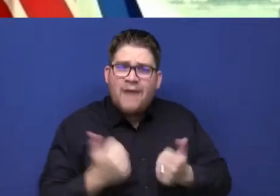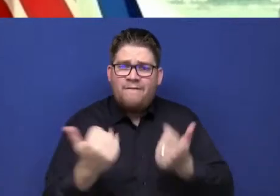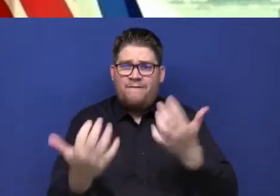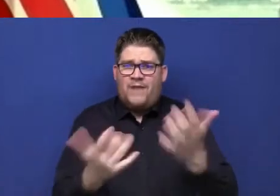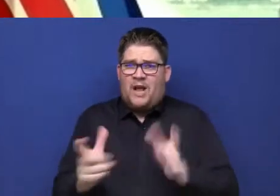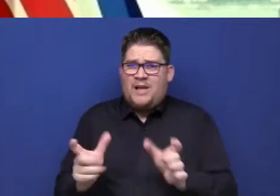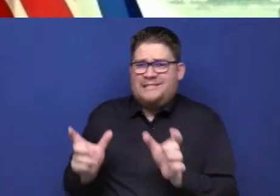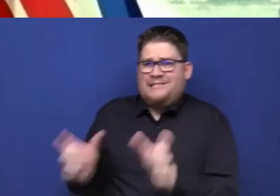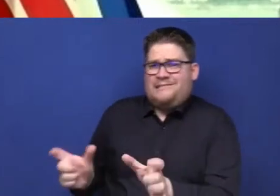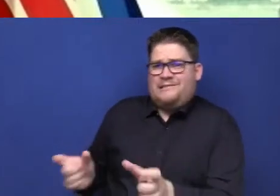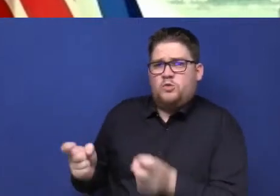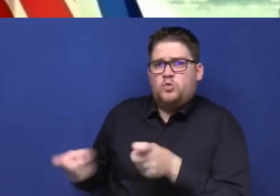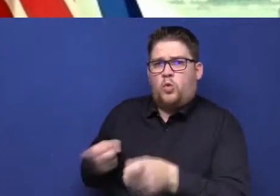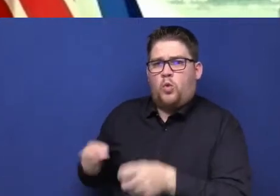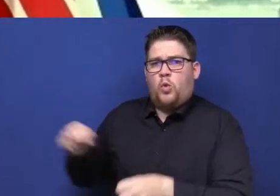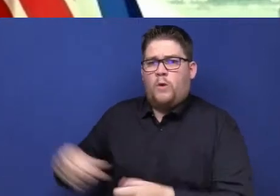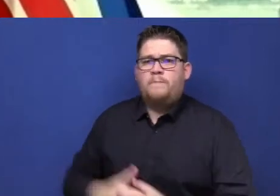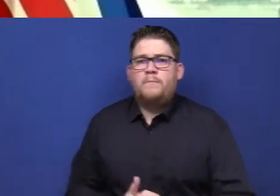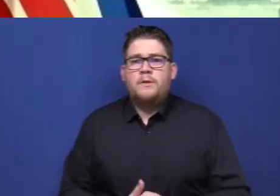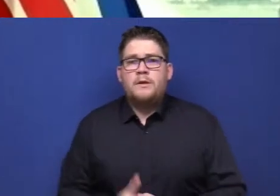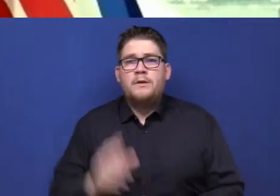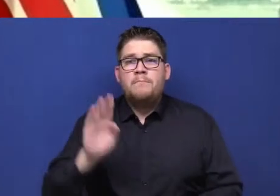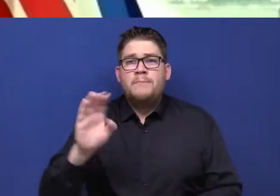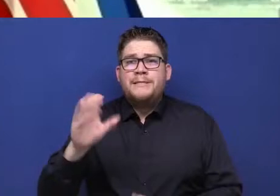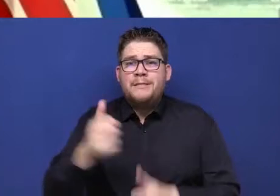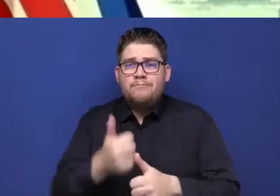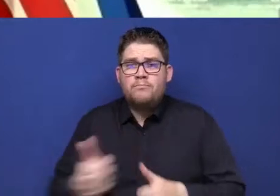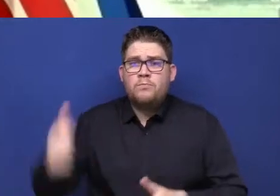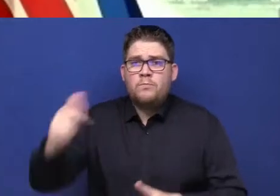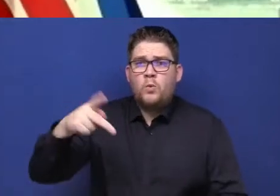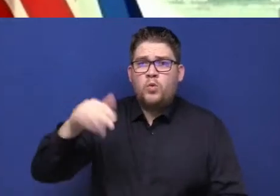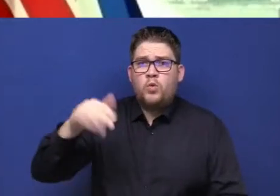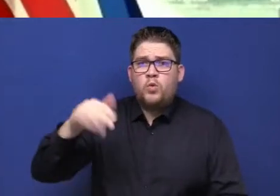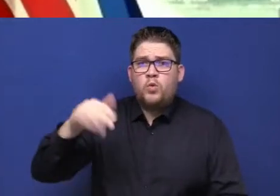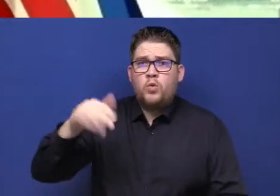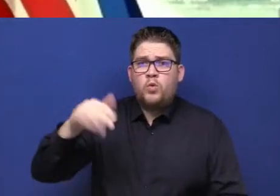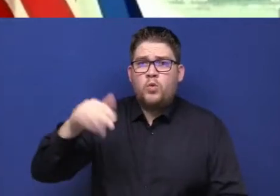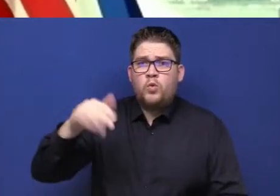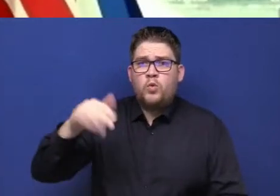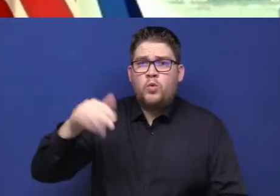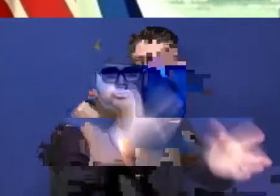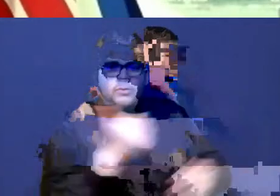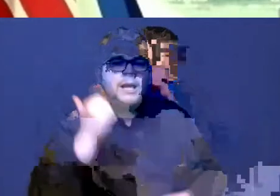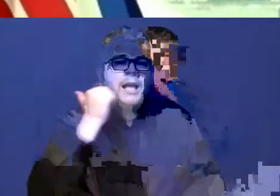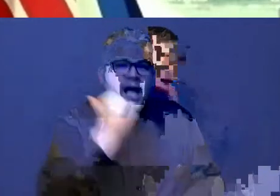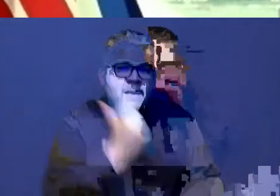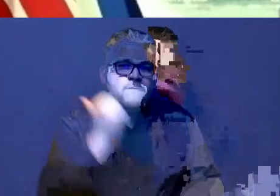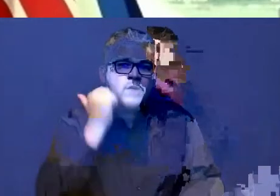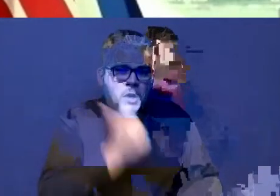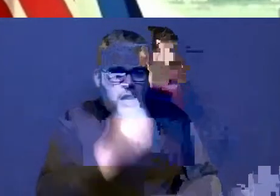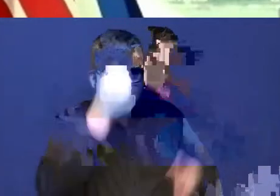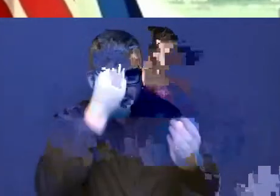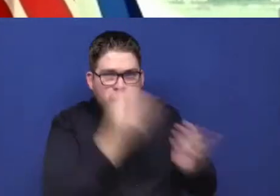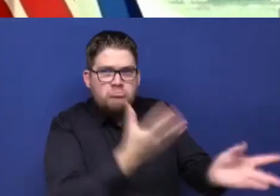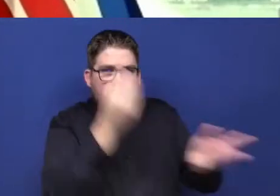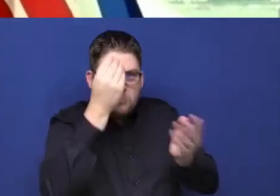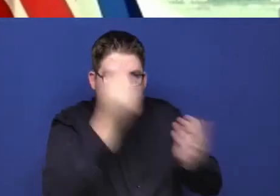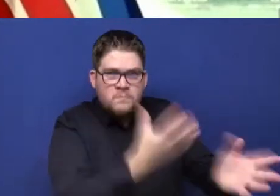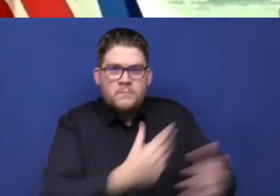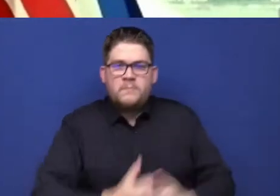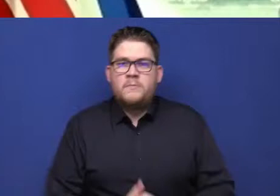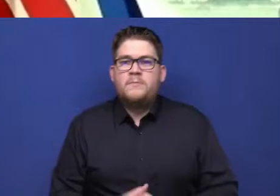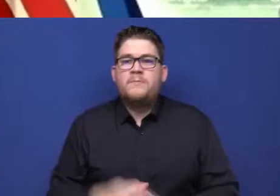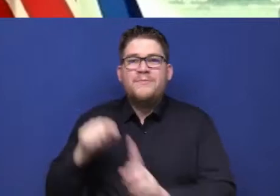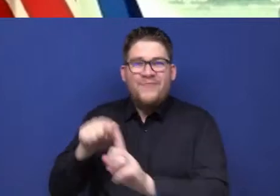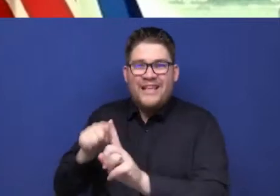management and Katrina Conroy as minister of forests, we are involved in every day